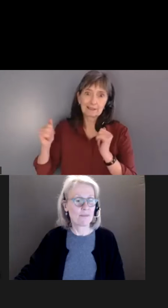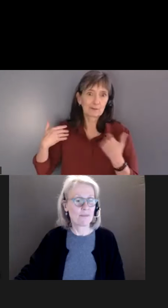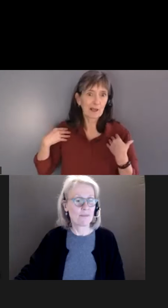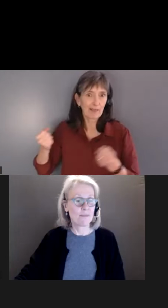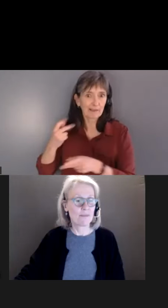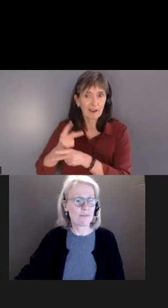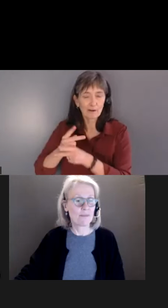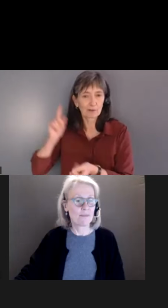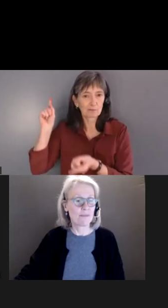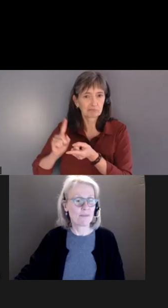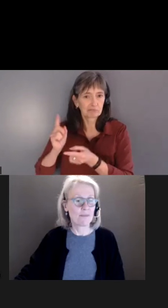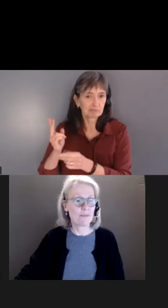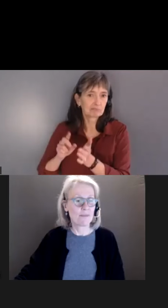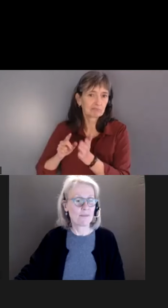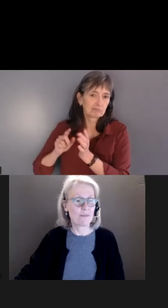system.